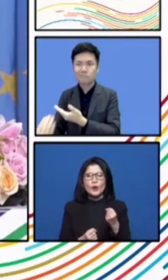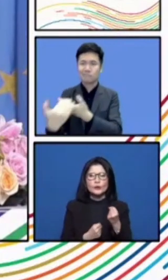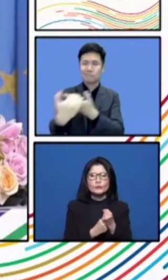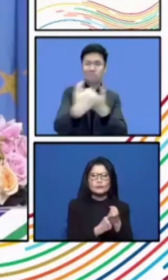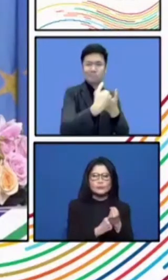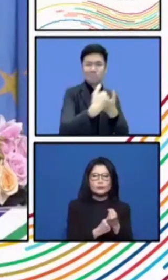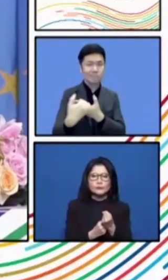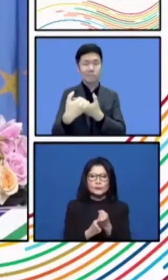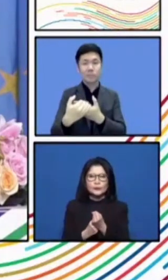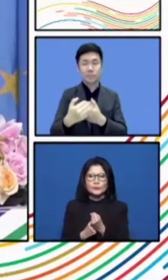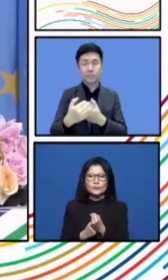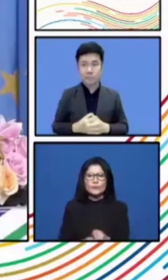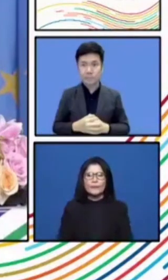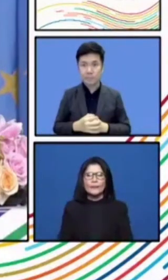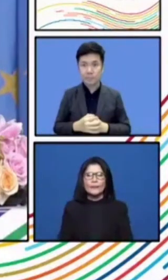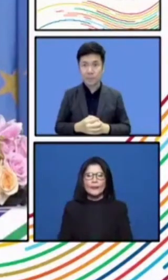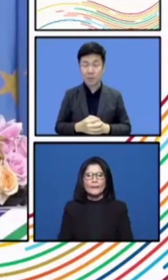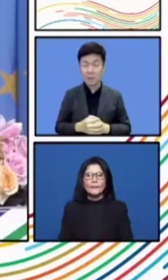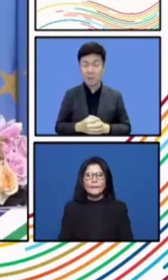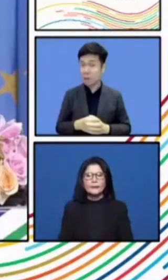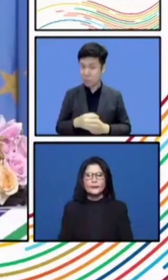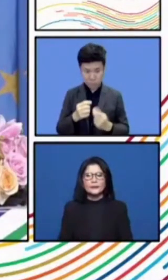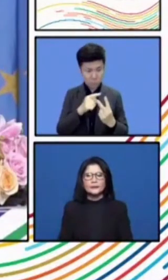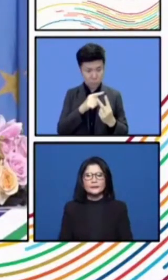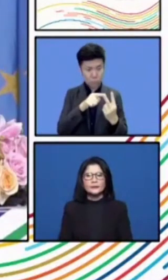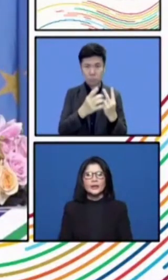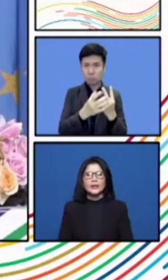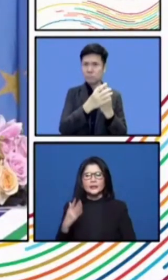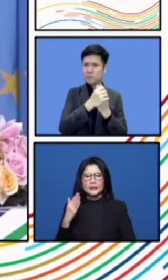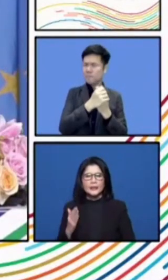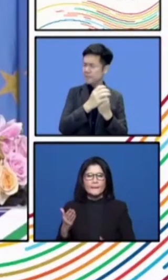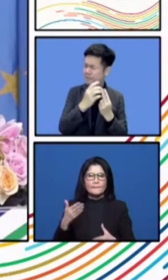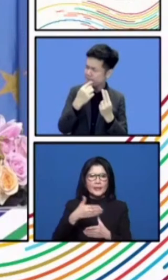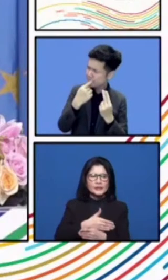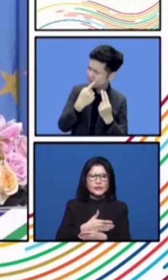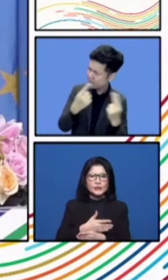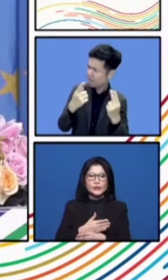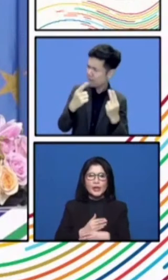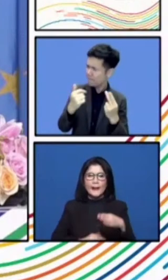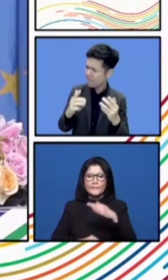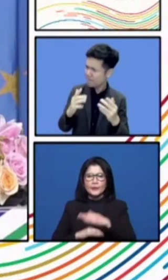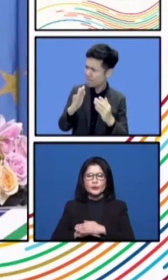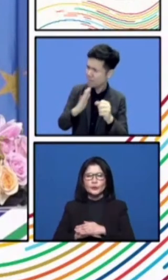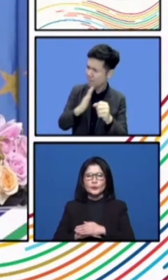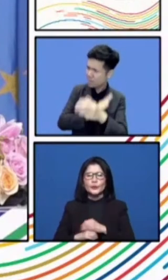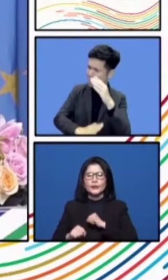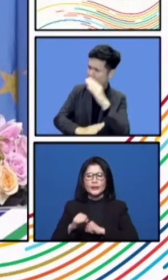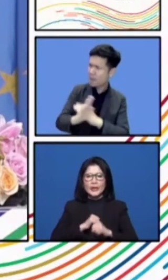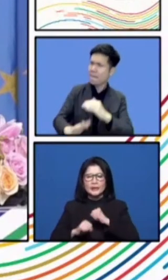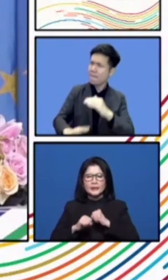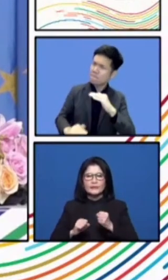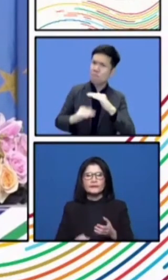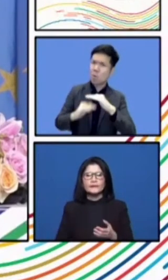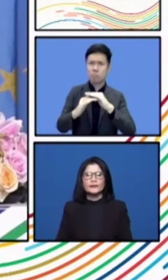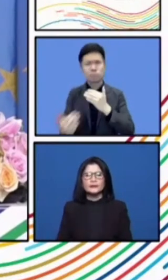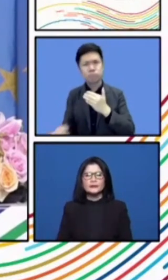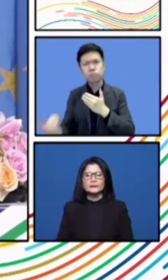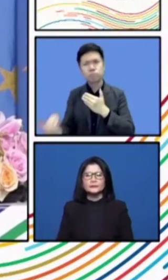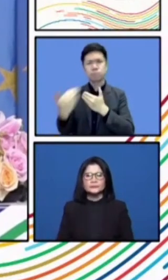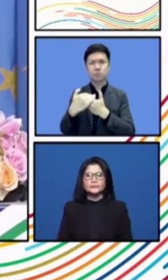on full and effective participation of persons with disabilities and their representative organizations